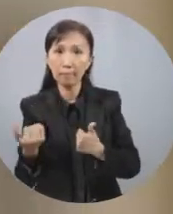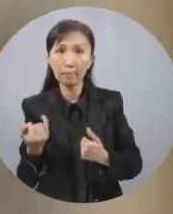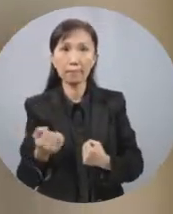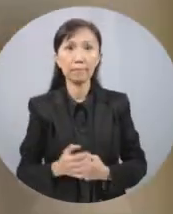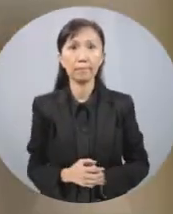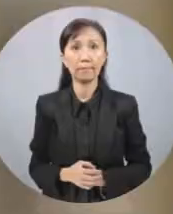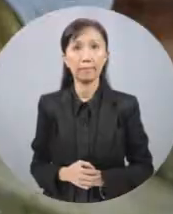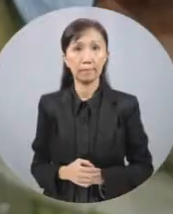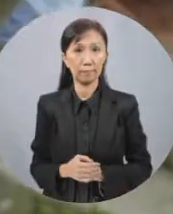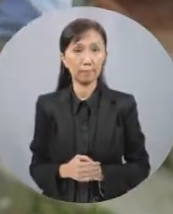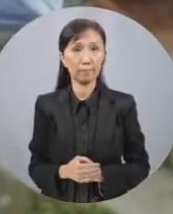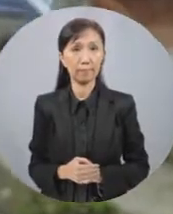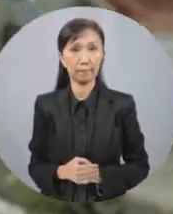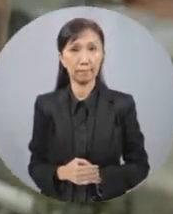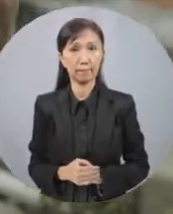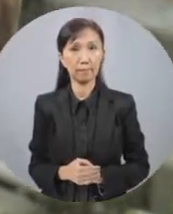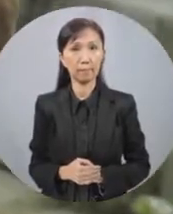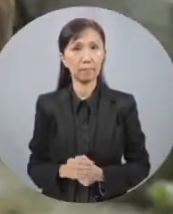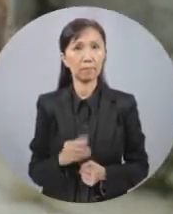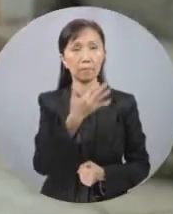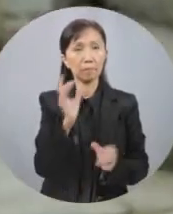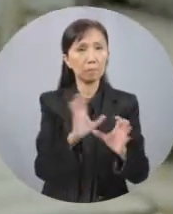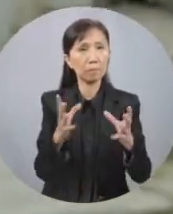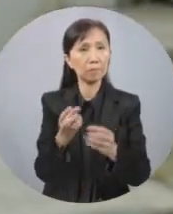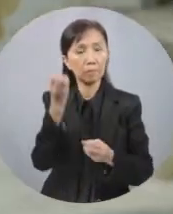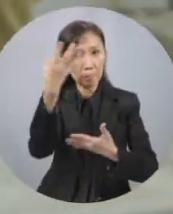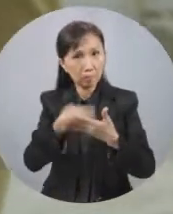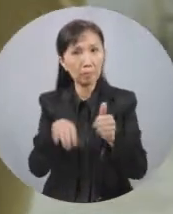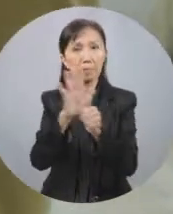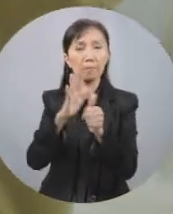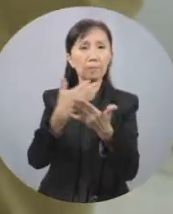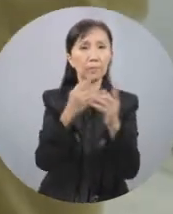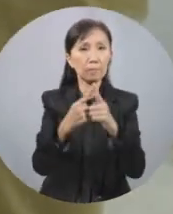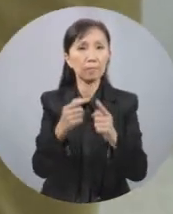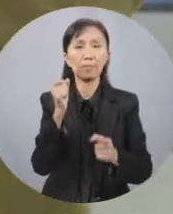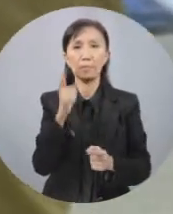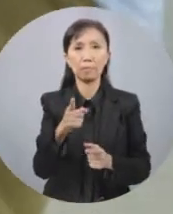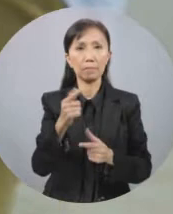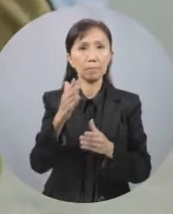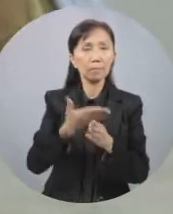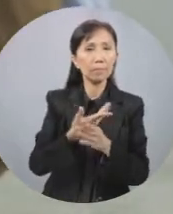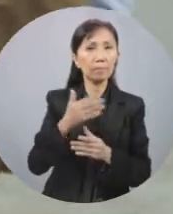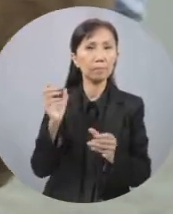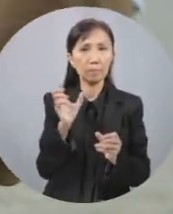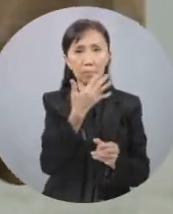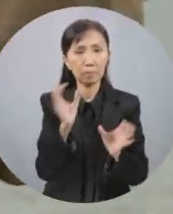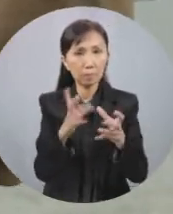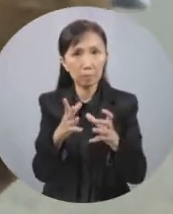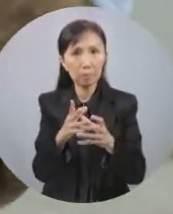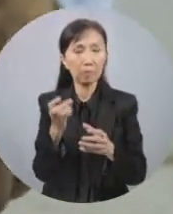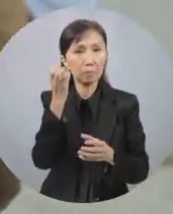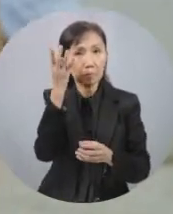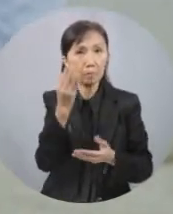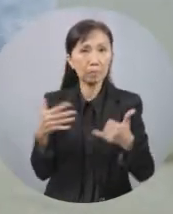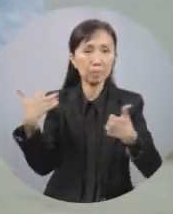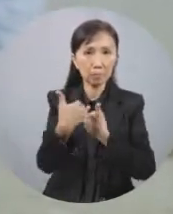help me? The Race Discrimination Ordinance protects people against discrimination, harassment and vilification on the